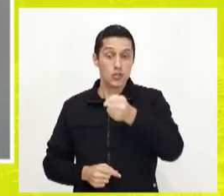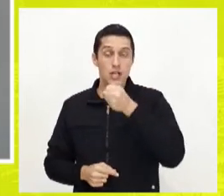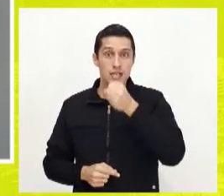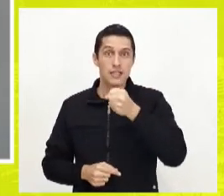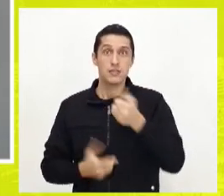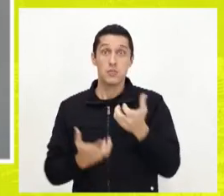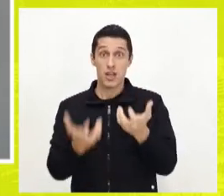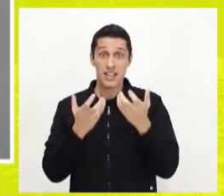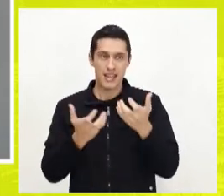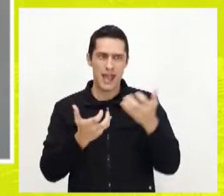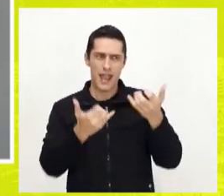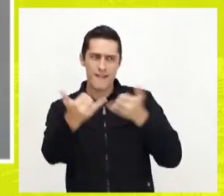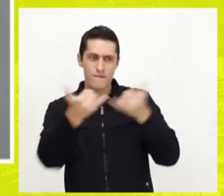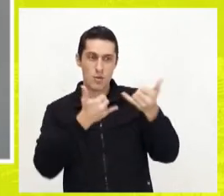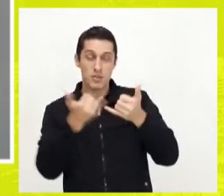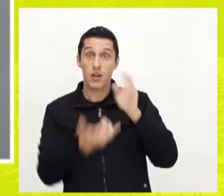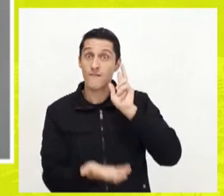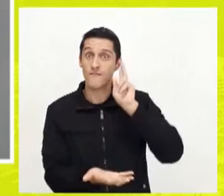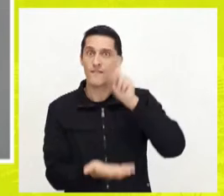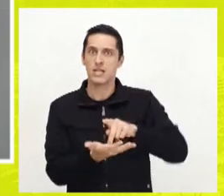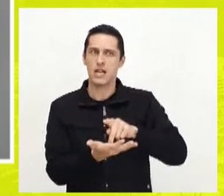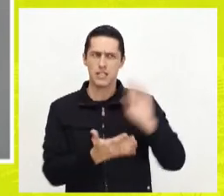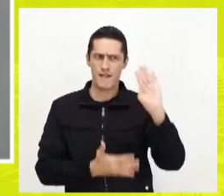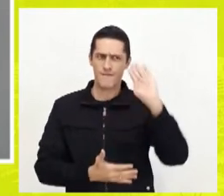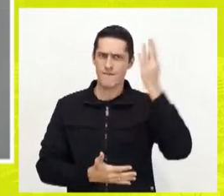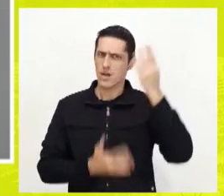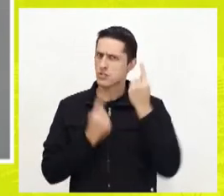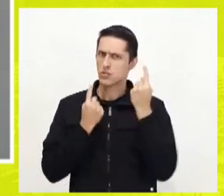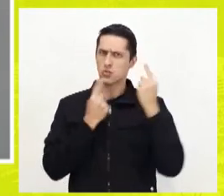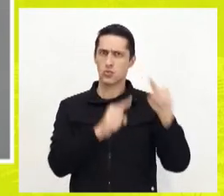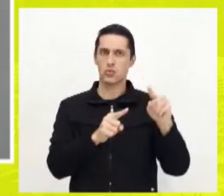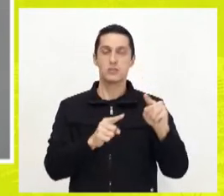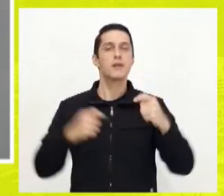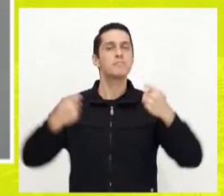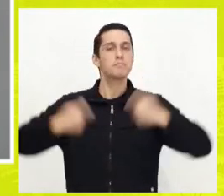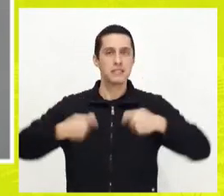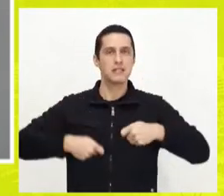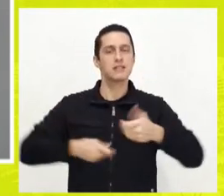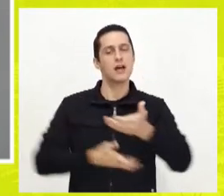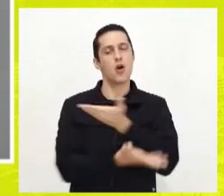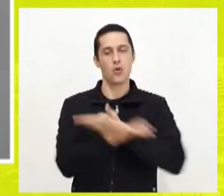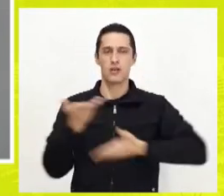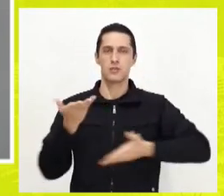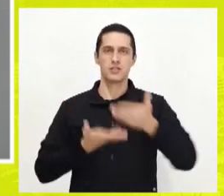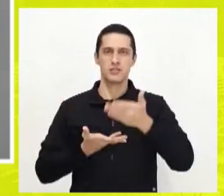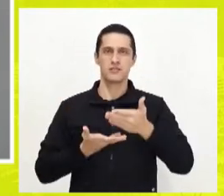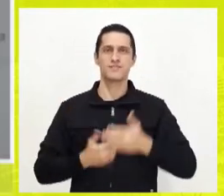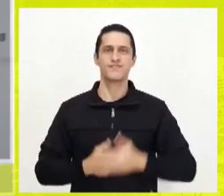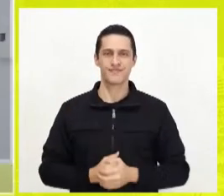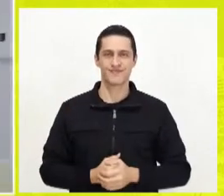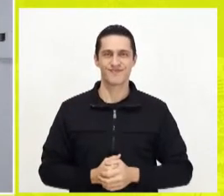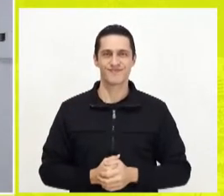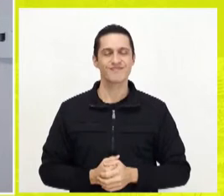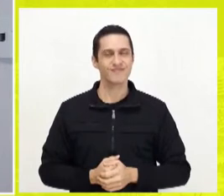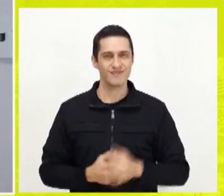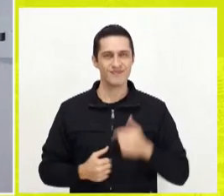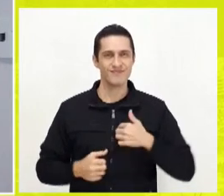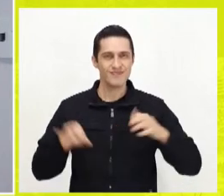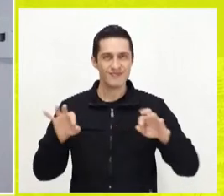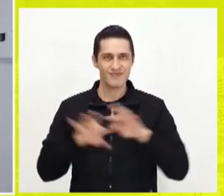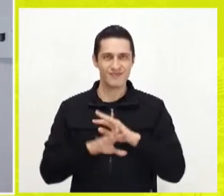misinformation there is no competition there's collaboration i wrap up my initial collaboration